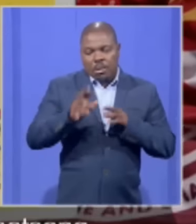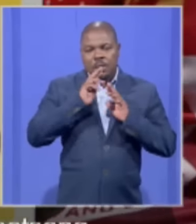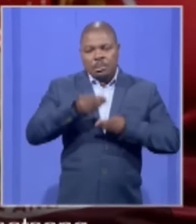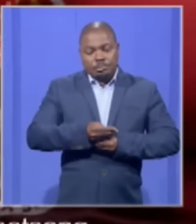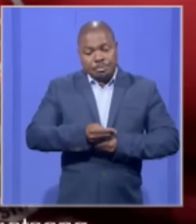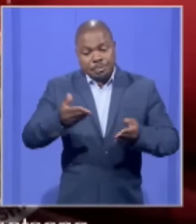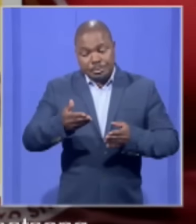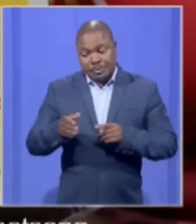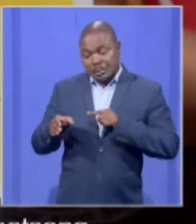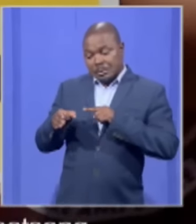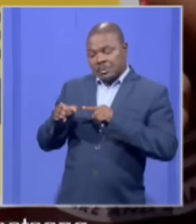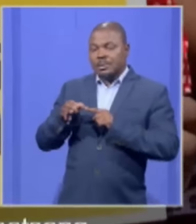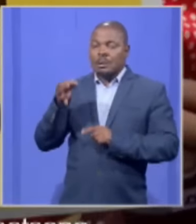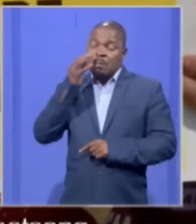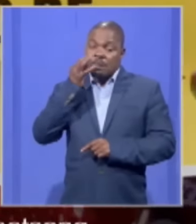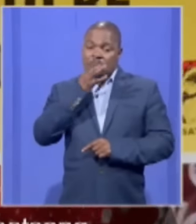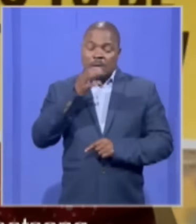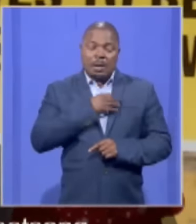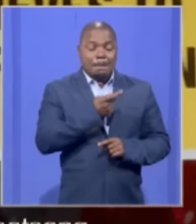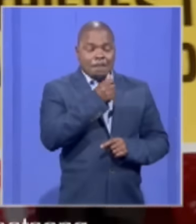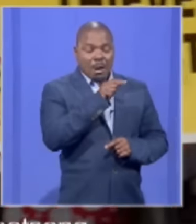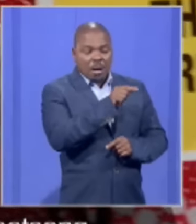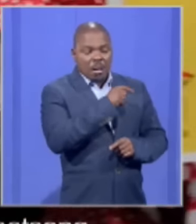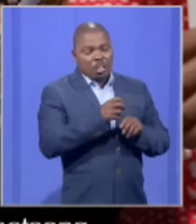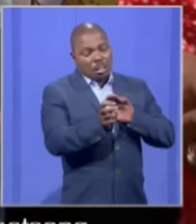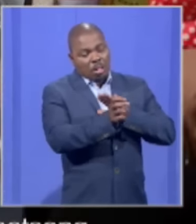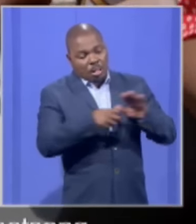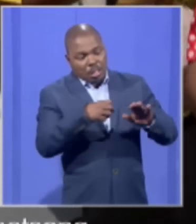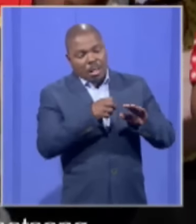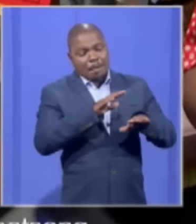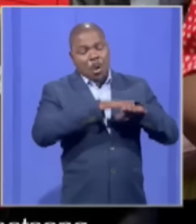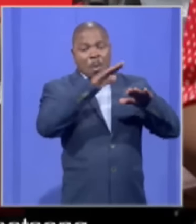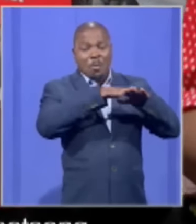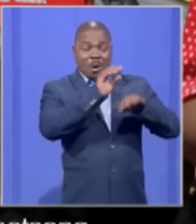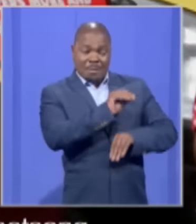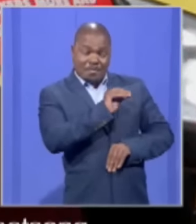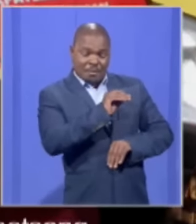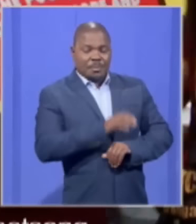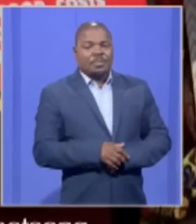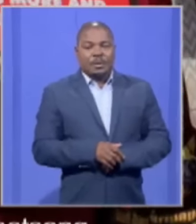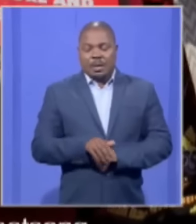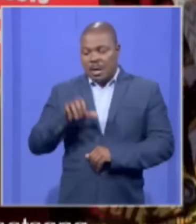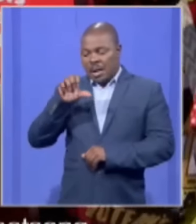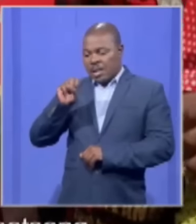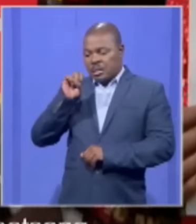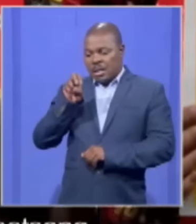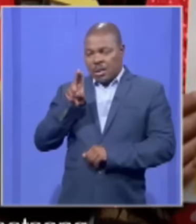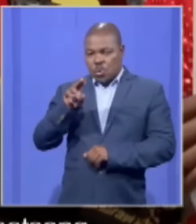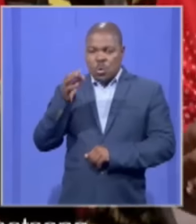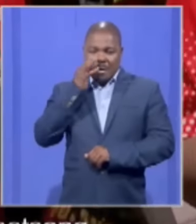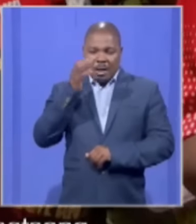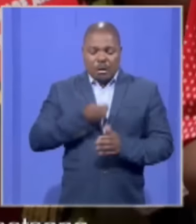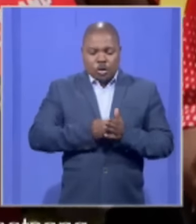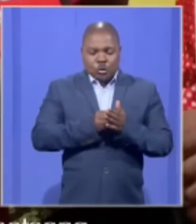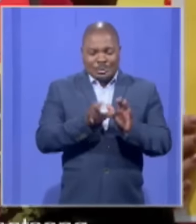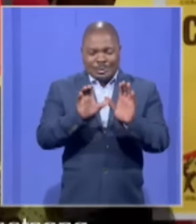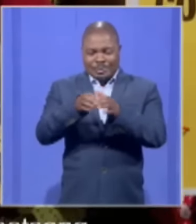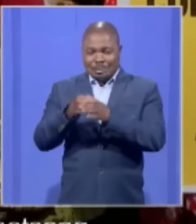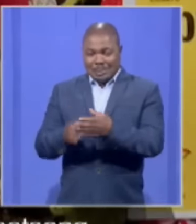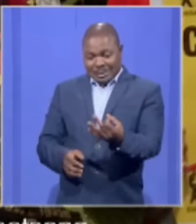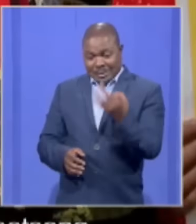le begile gore go solofetse fa madi a utswitsweng a tlile go tlhatloga. SIU e begile fa gona le digongwana di le 3